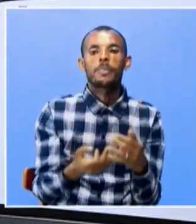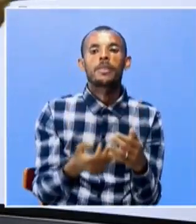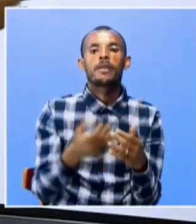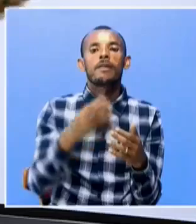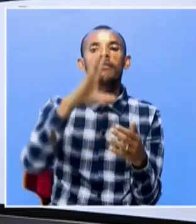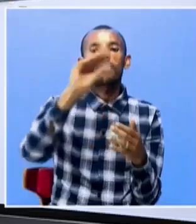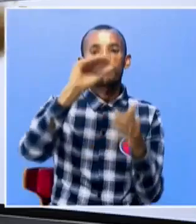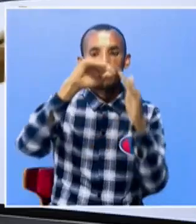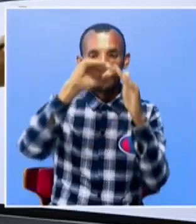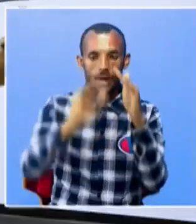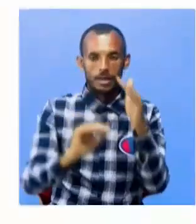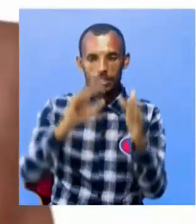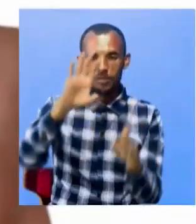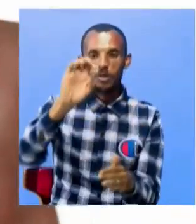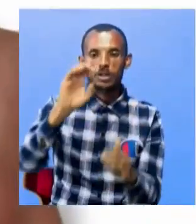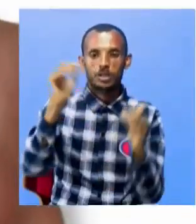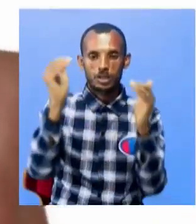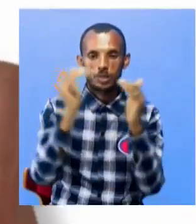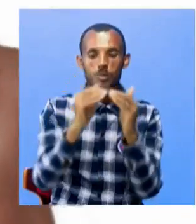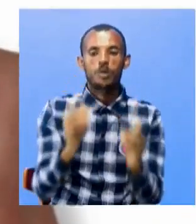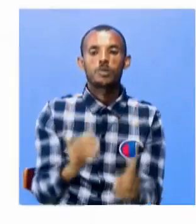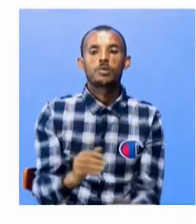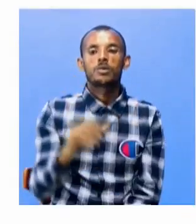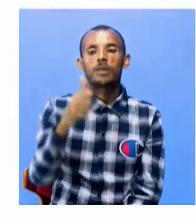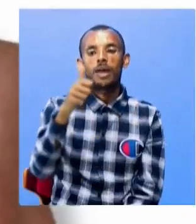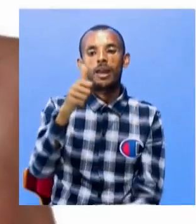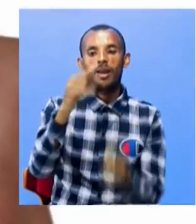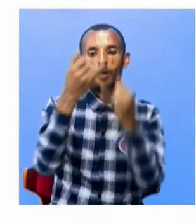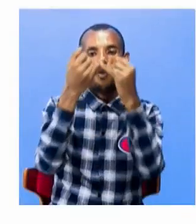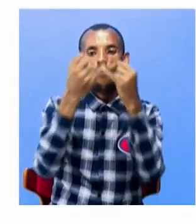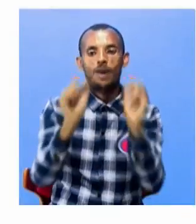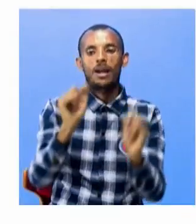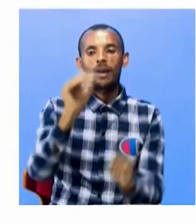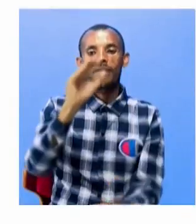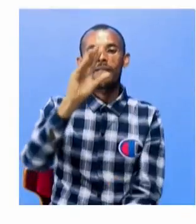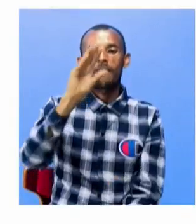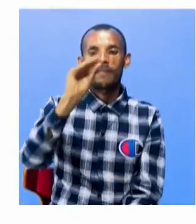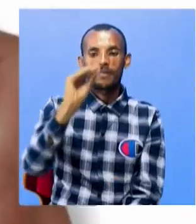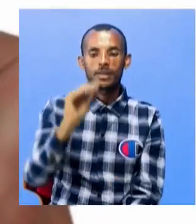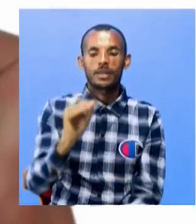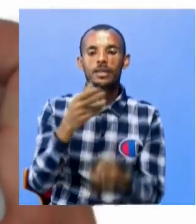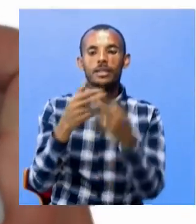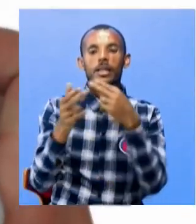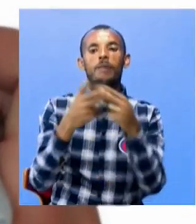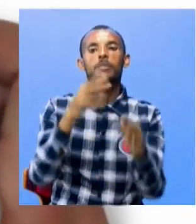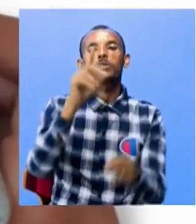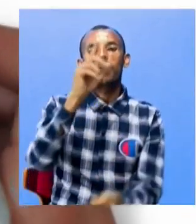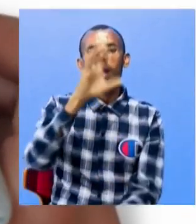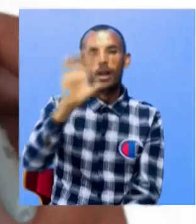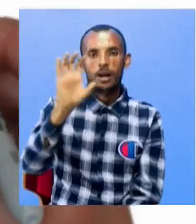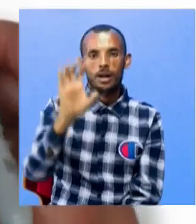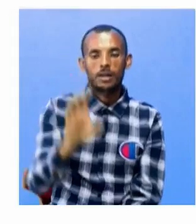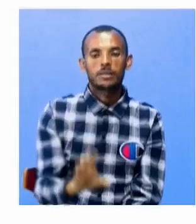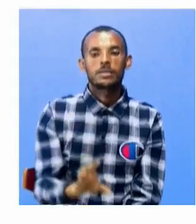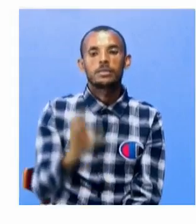50 minus 40 is this 10 over 50 times 100%.